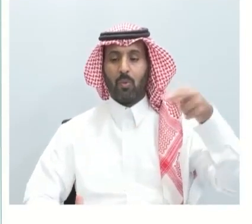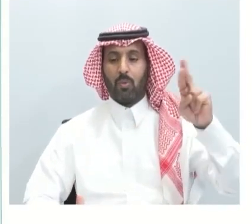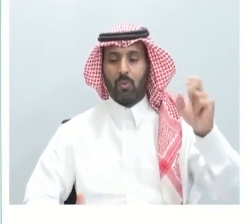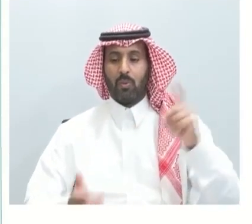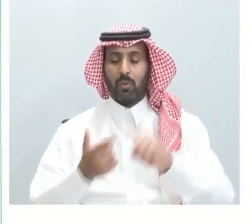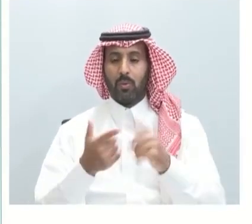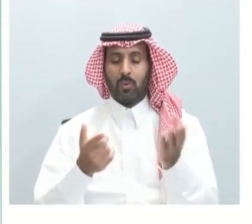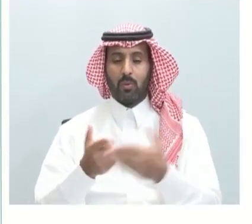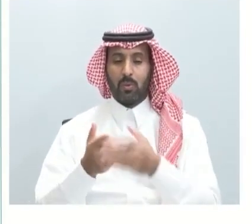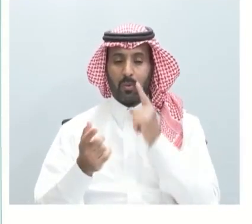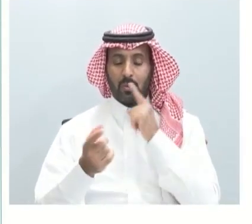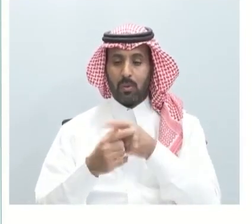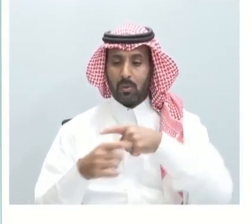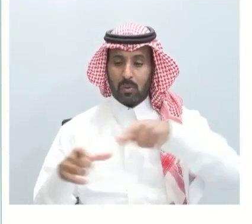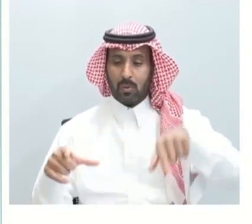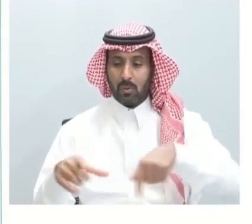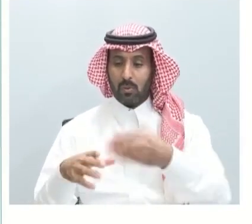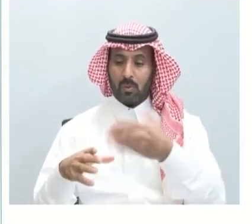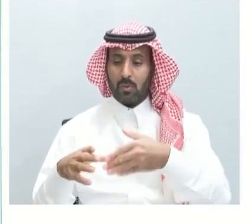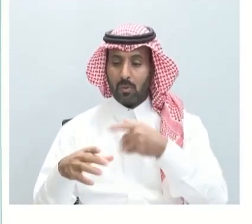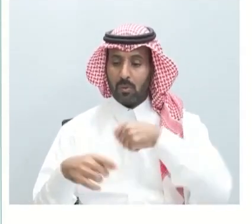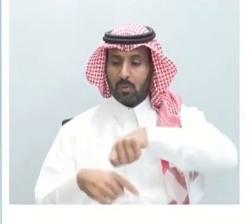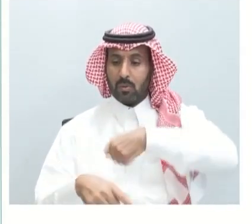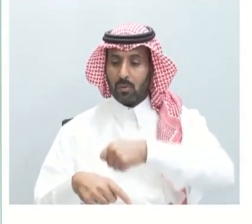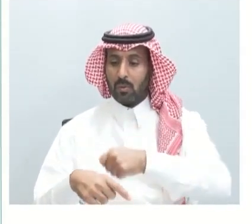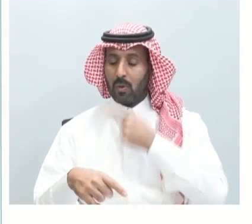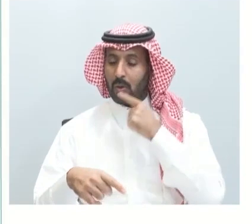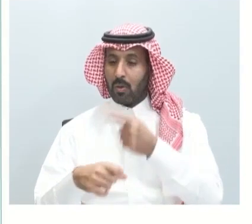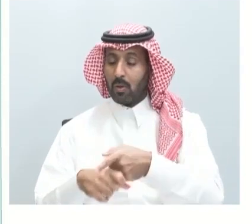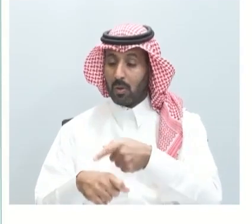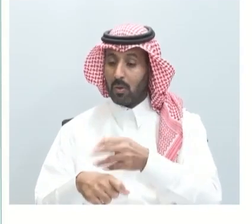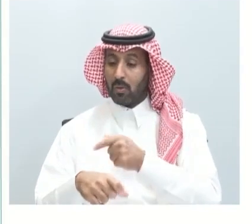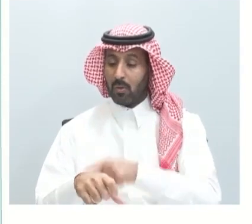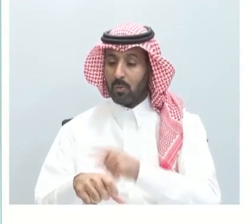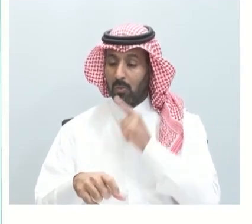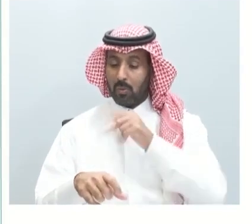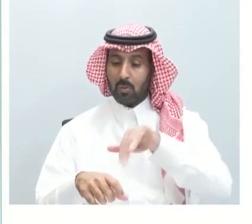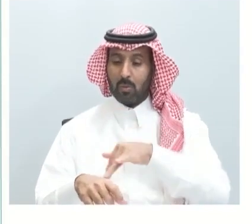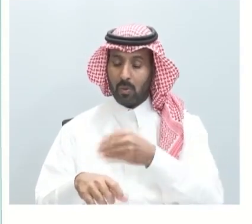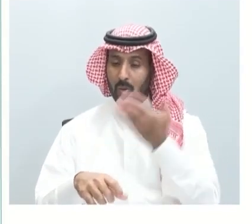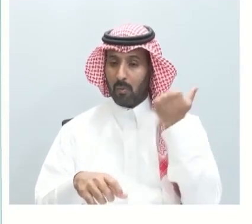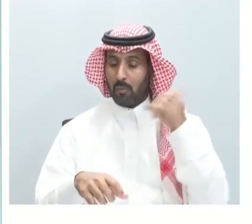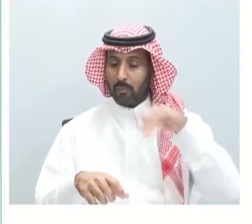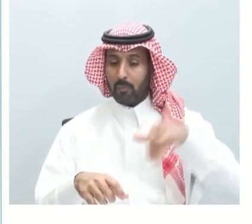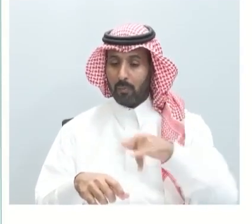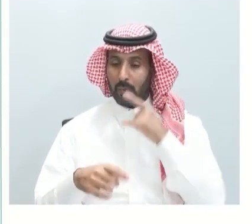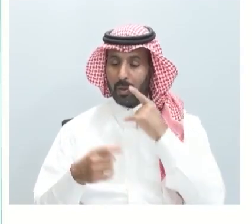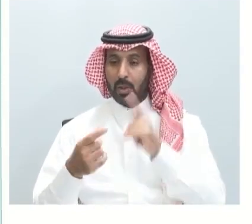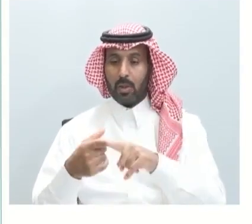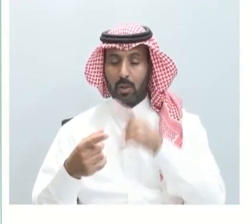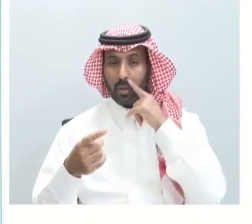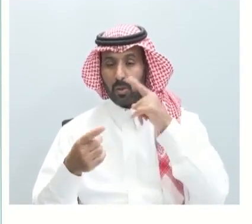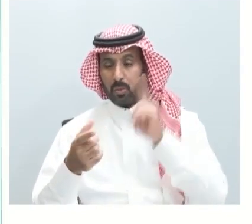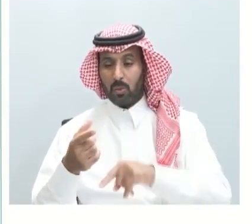we make a cake before the guests arrive? And the word time. Two, why are you turning on more